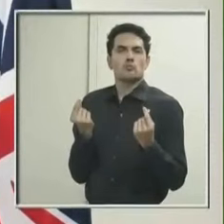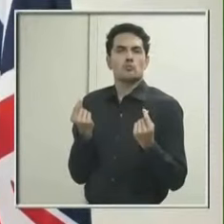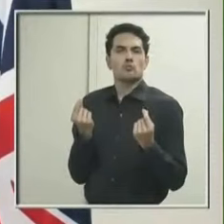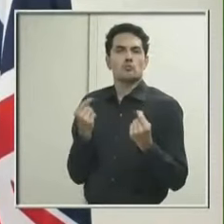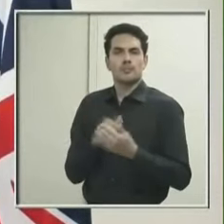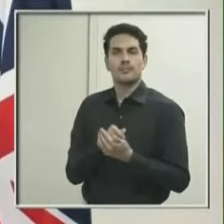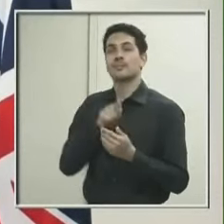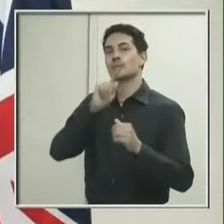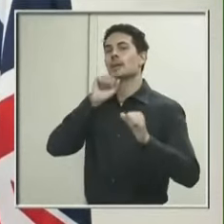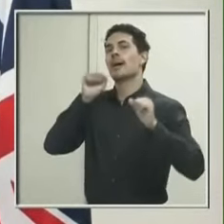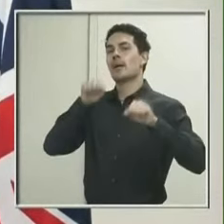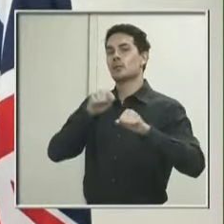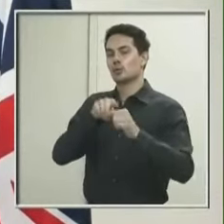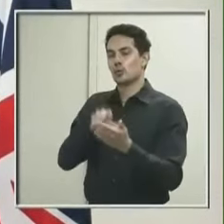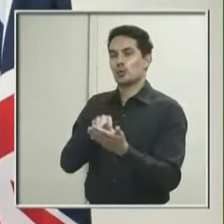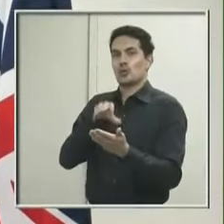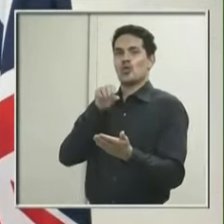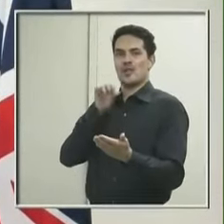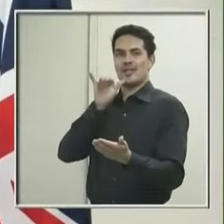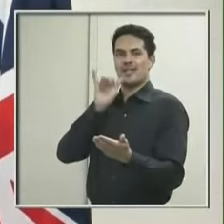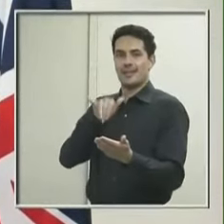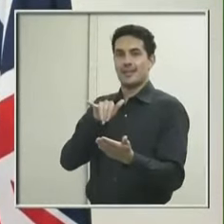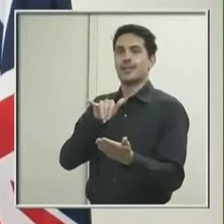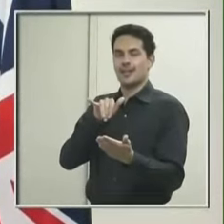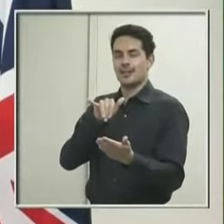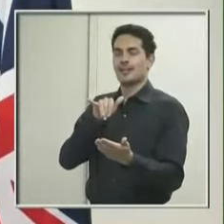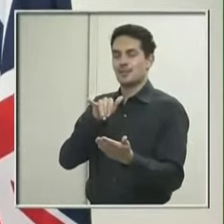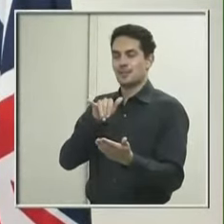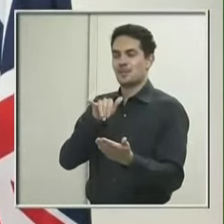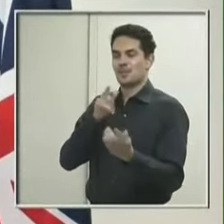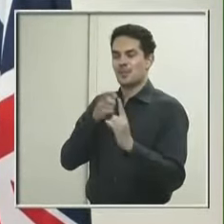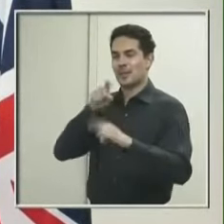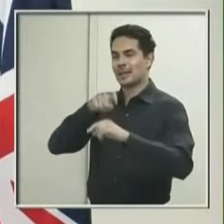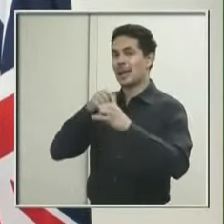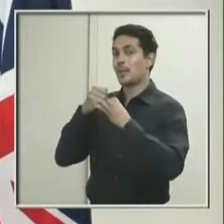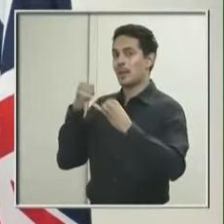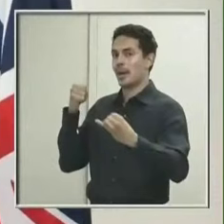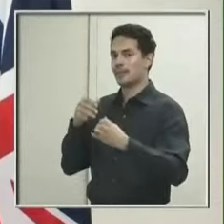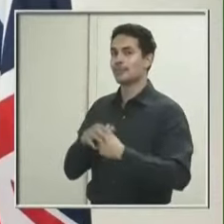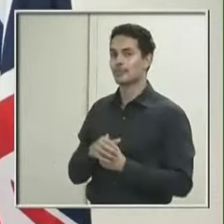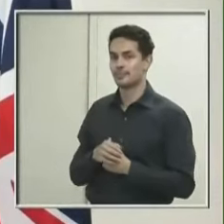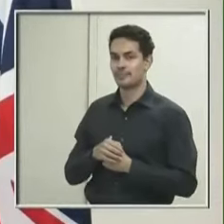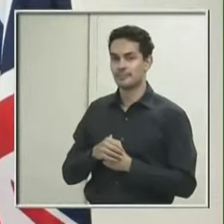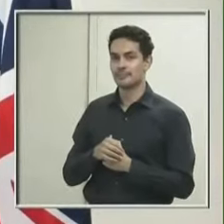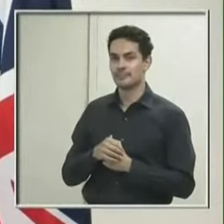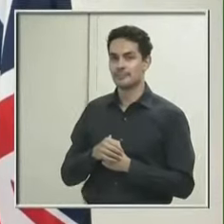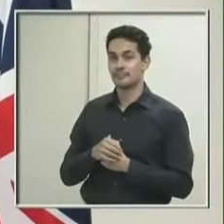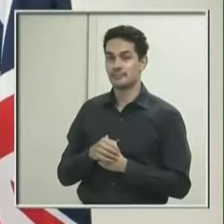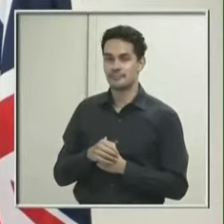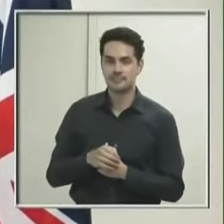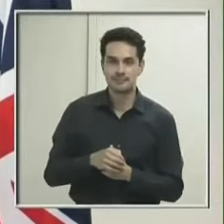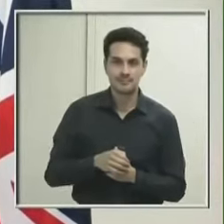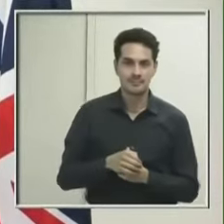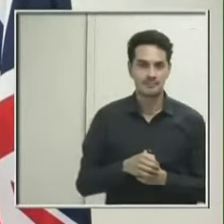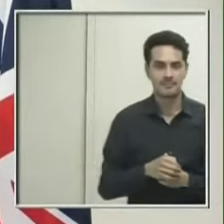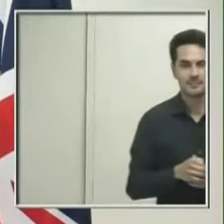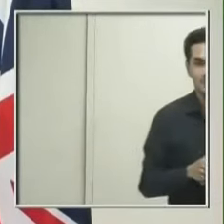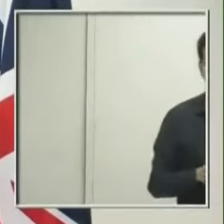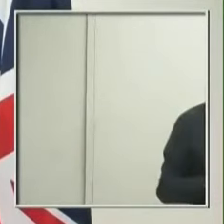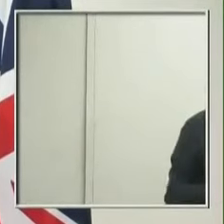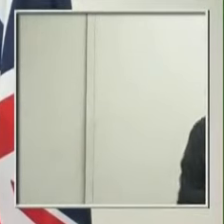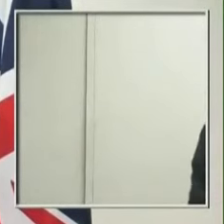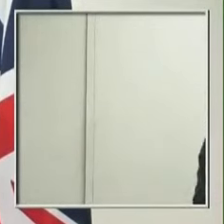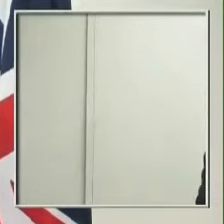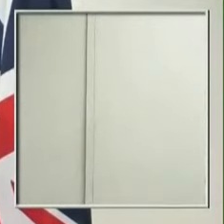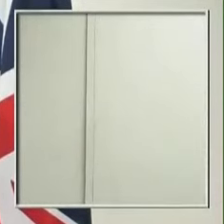You'll be able to learn of that in that from the timeline. So this report is designed too to